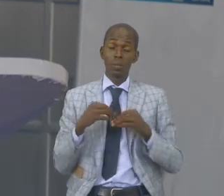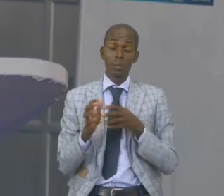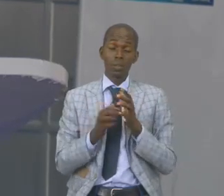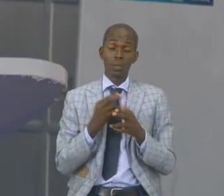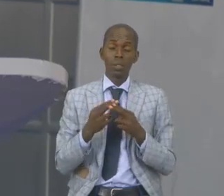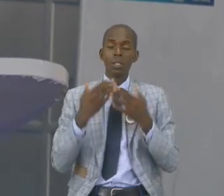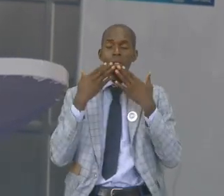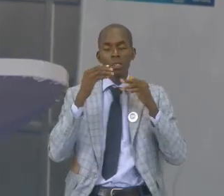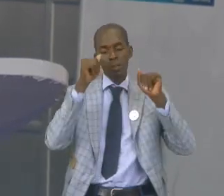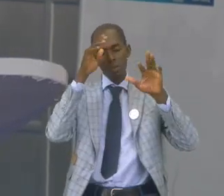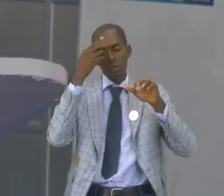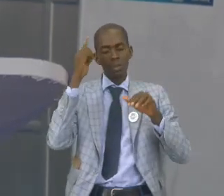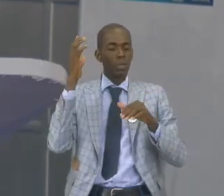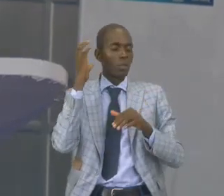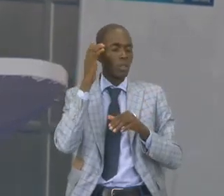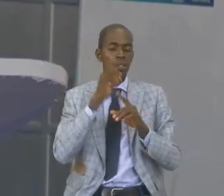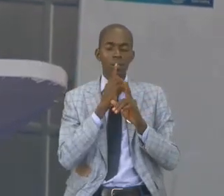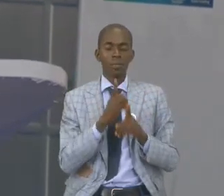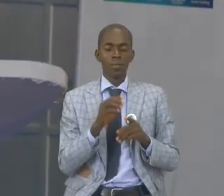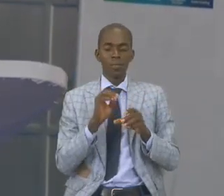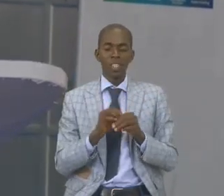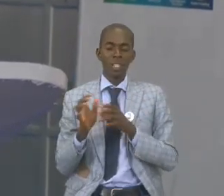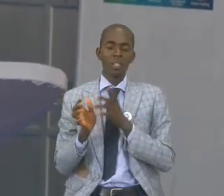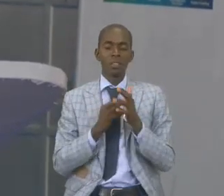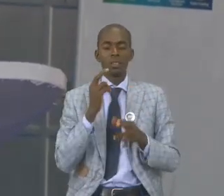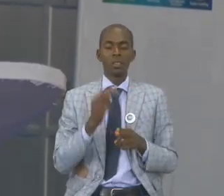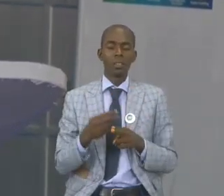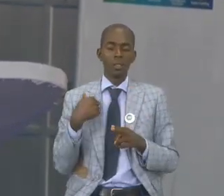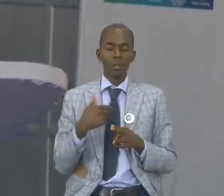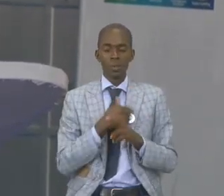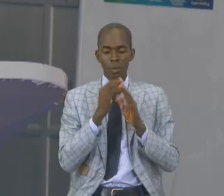have answered. In Jesus' name we pray.